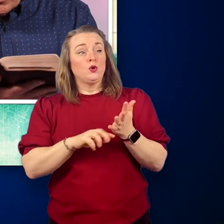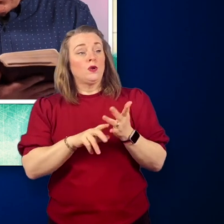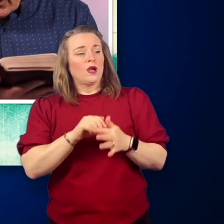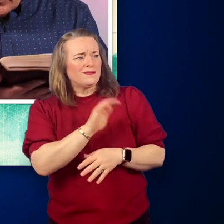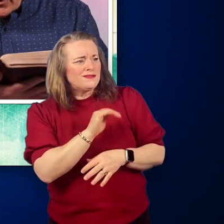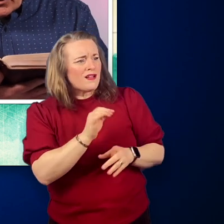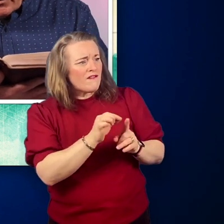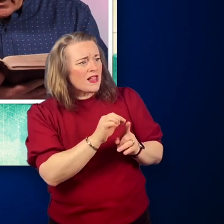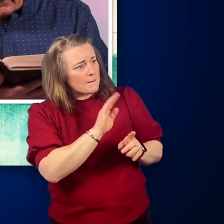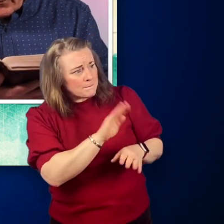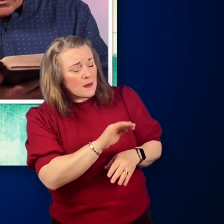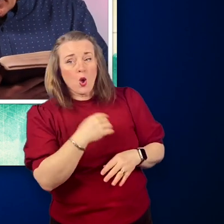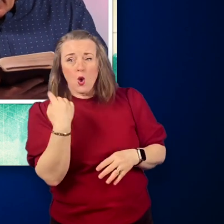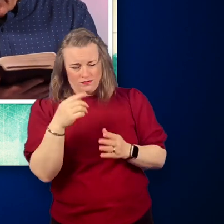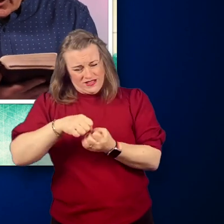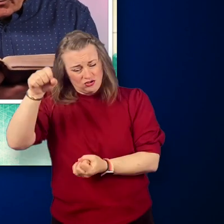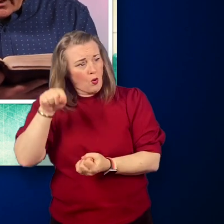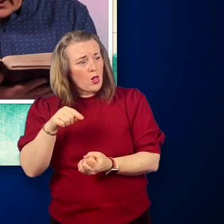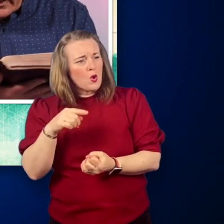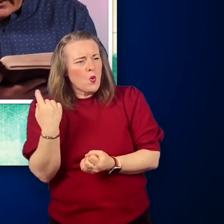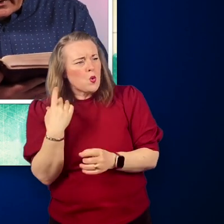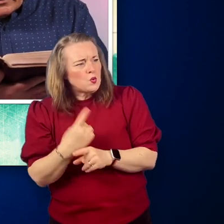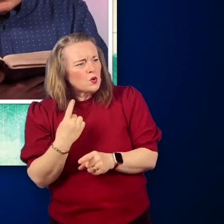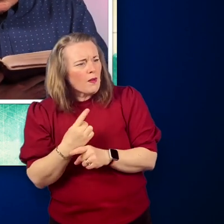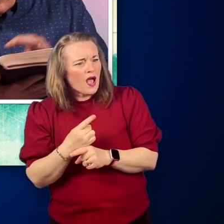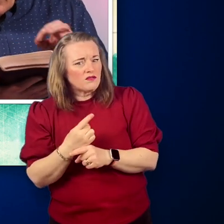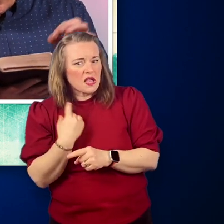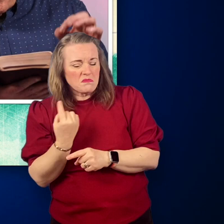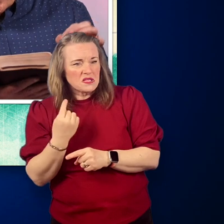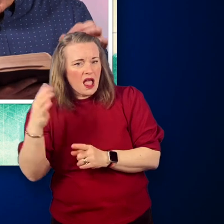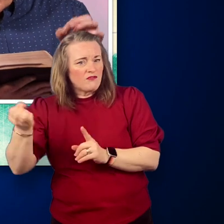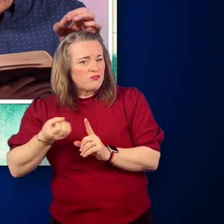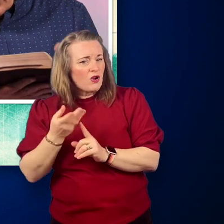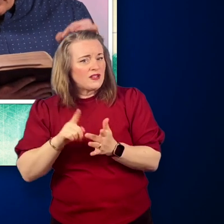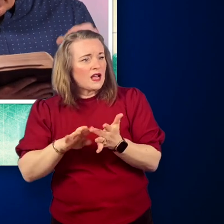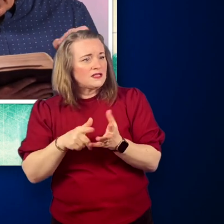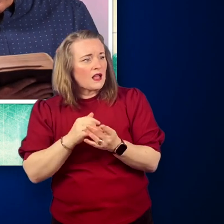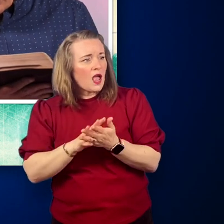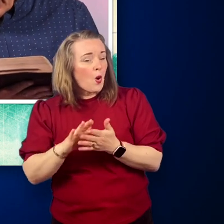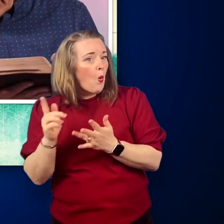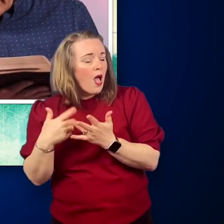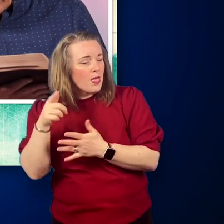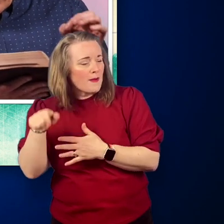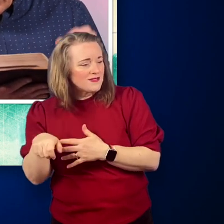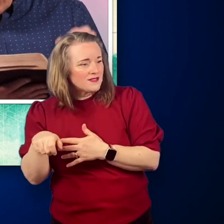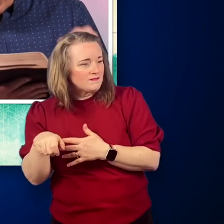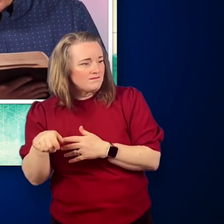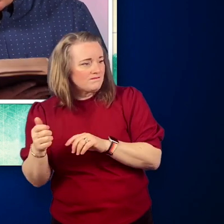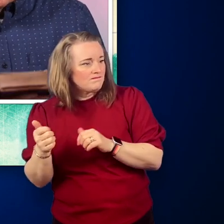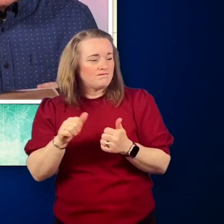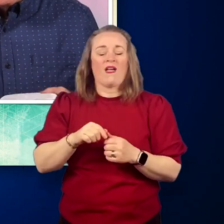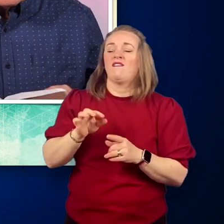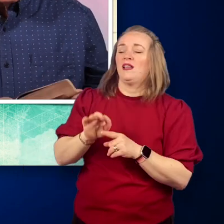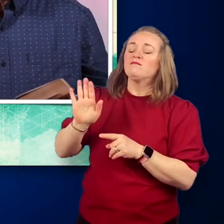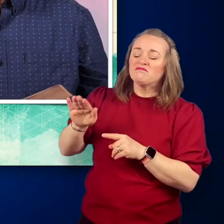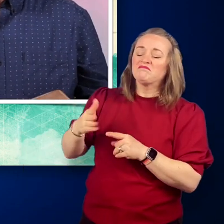who is the prophet talking about, himself or someone else? Then Philip began with the very passage of scripture and told him the